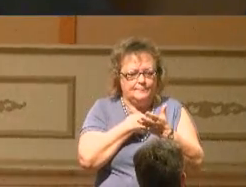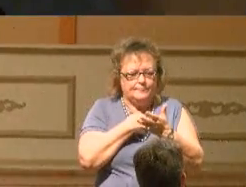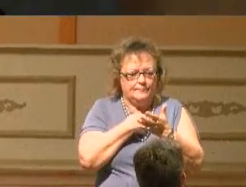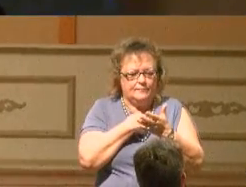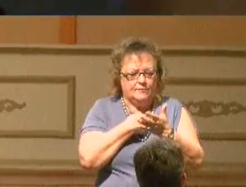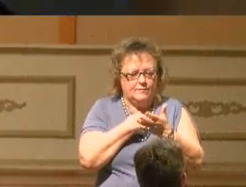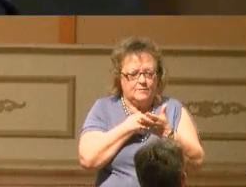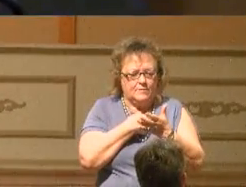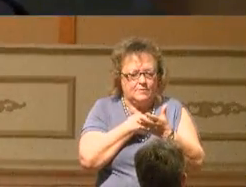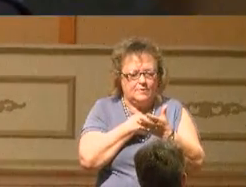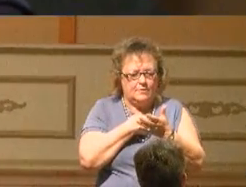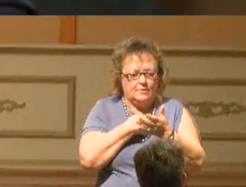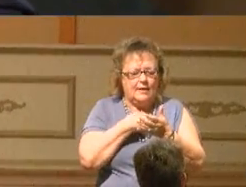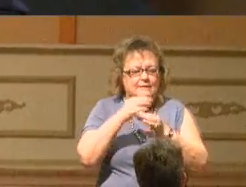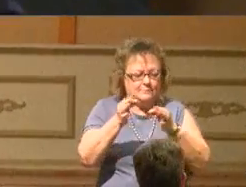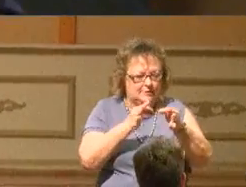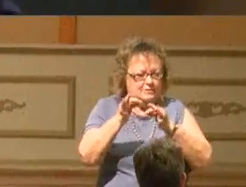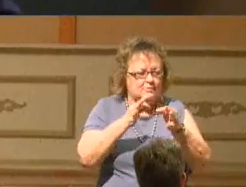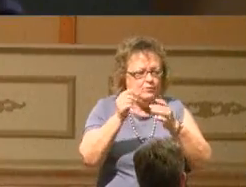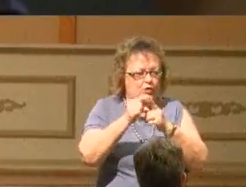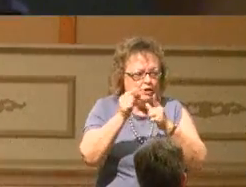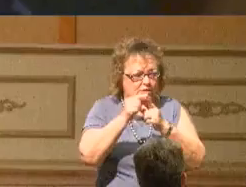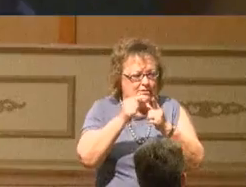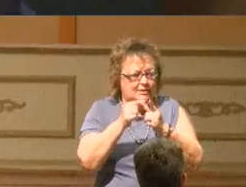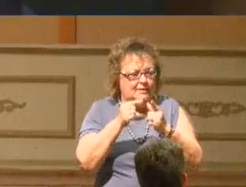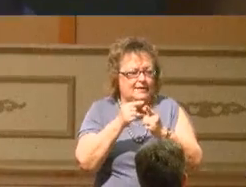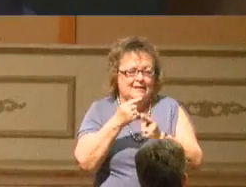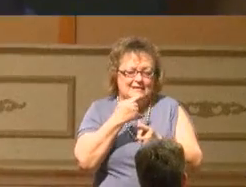message. Verse 36 says,